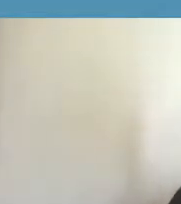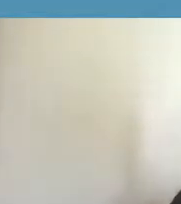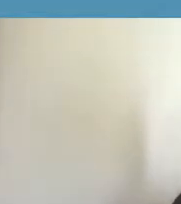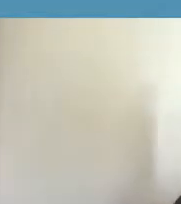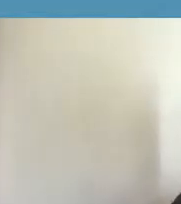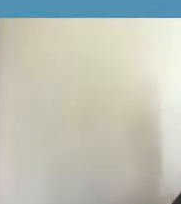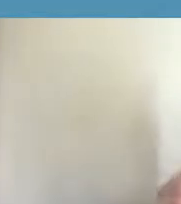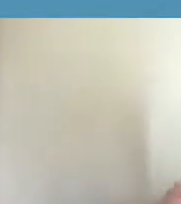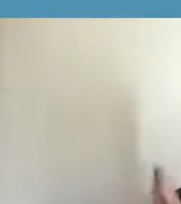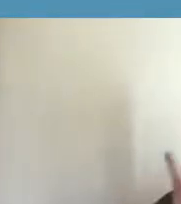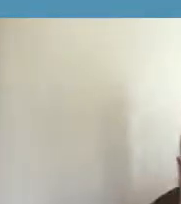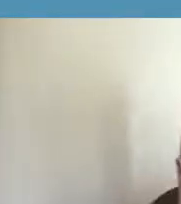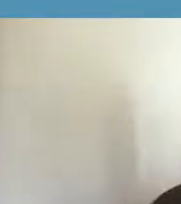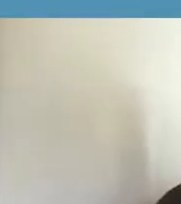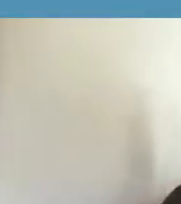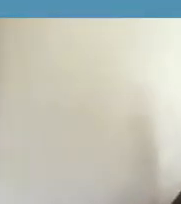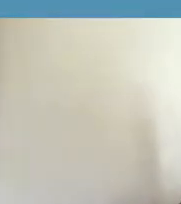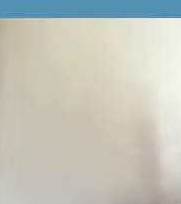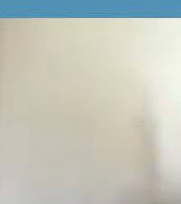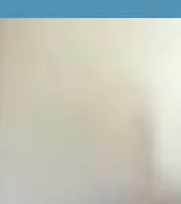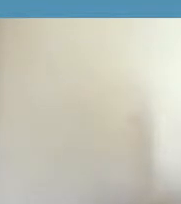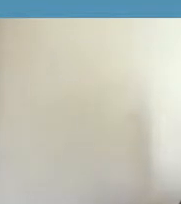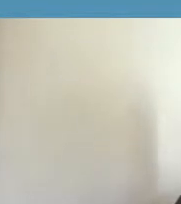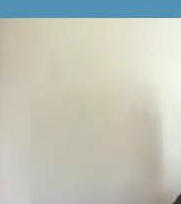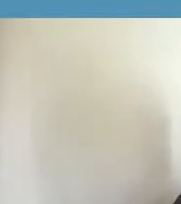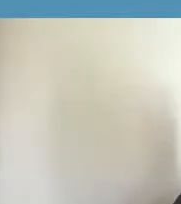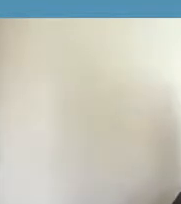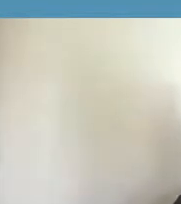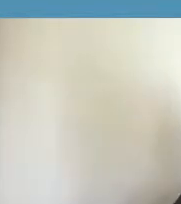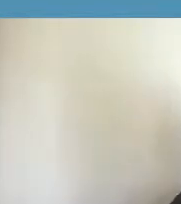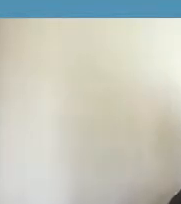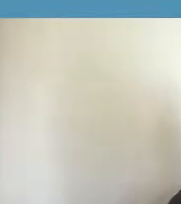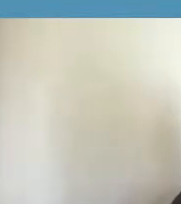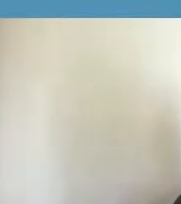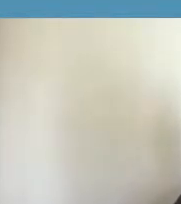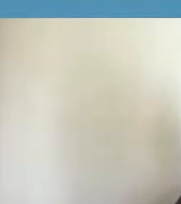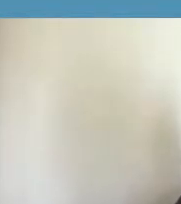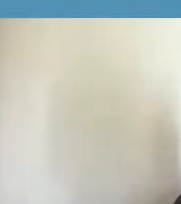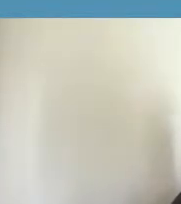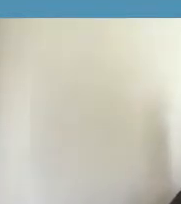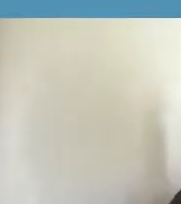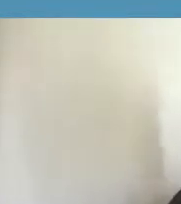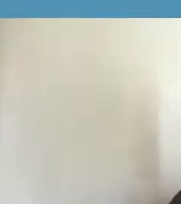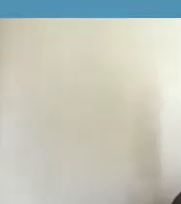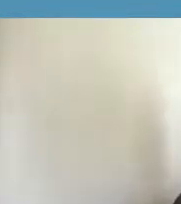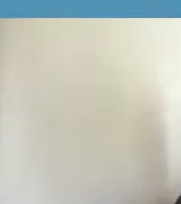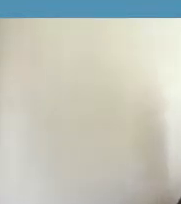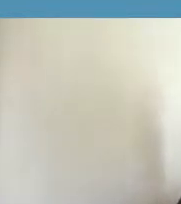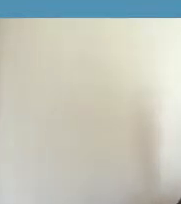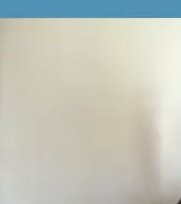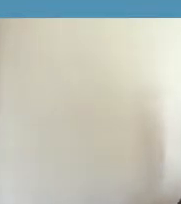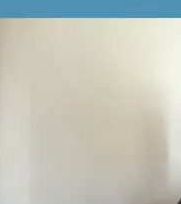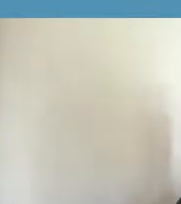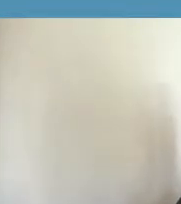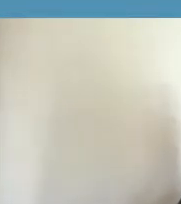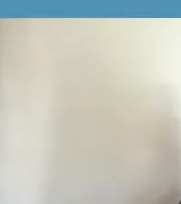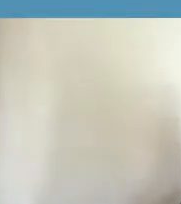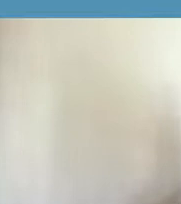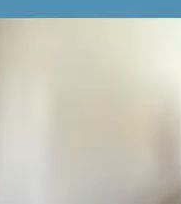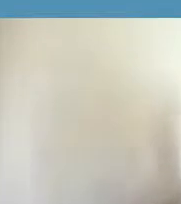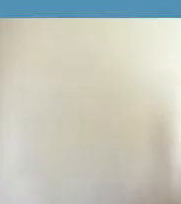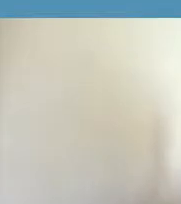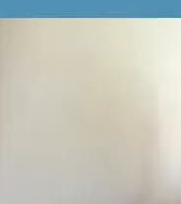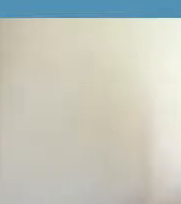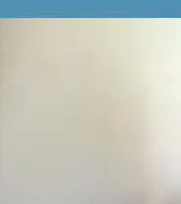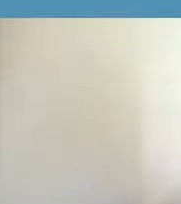social media efforts at the National Archives, National Gallery of Art, Ogilvy Public Relations,